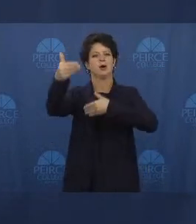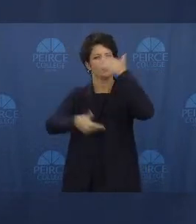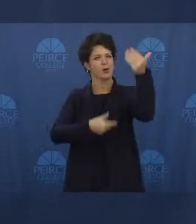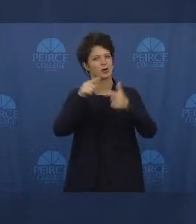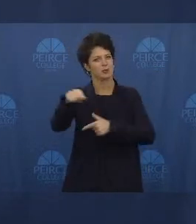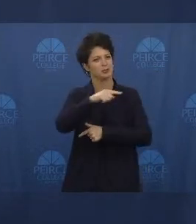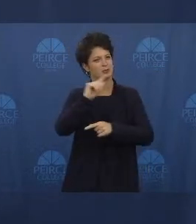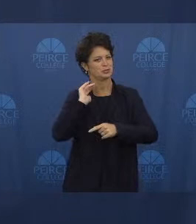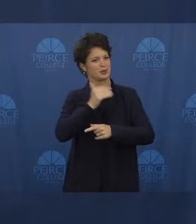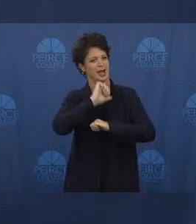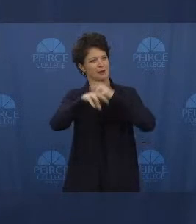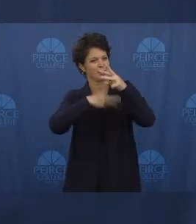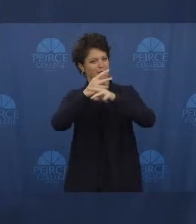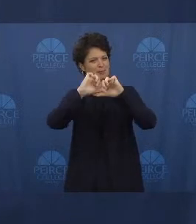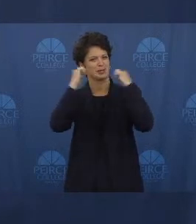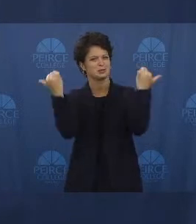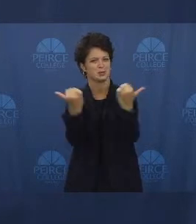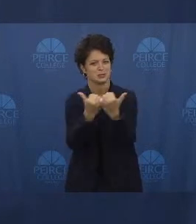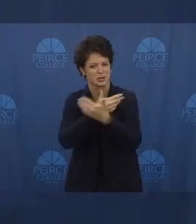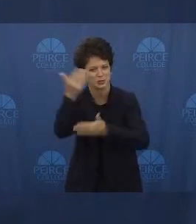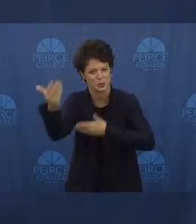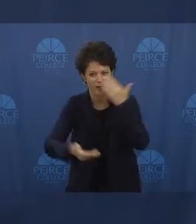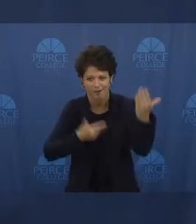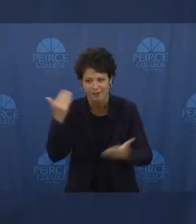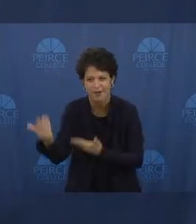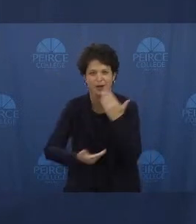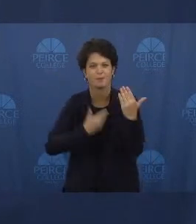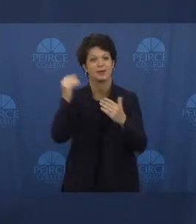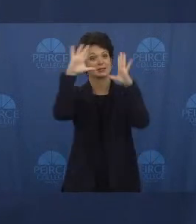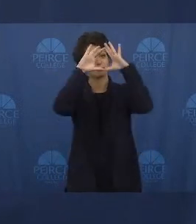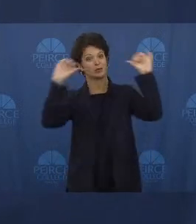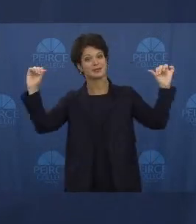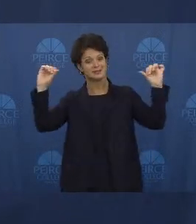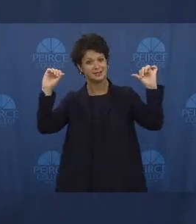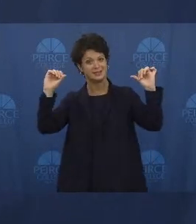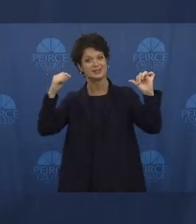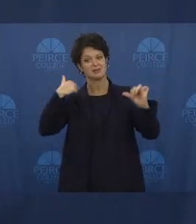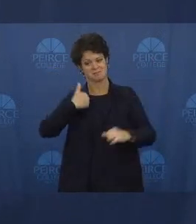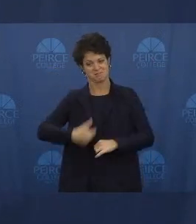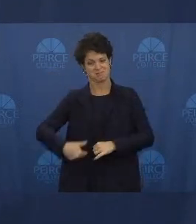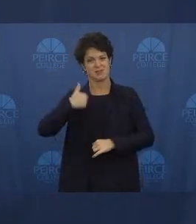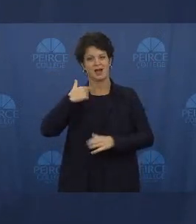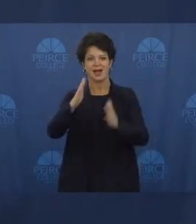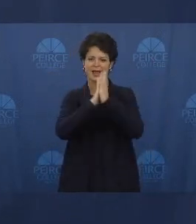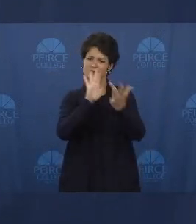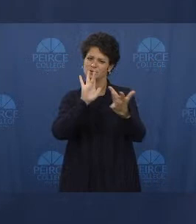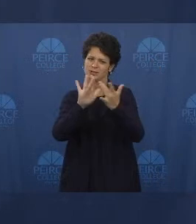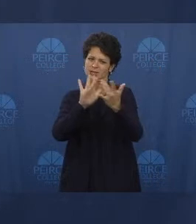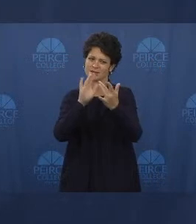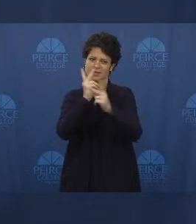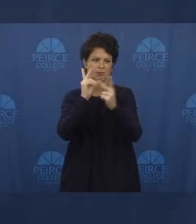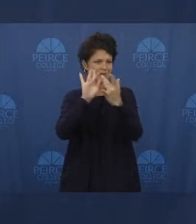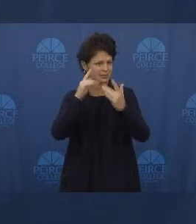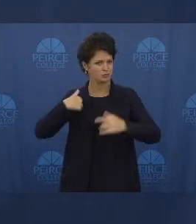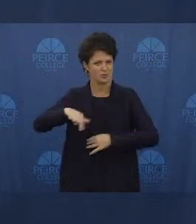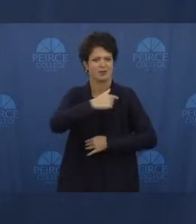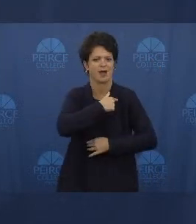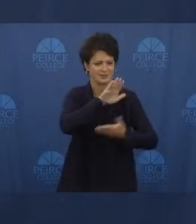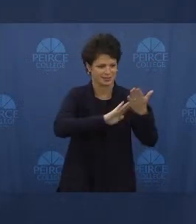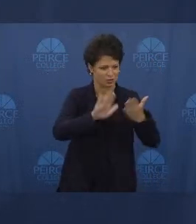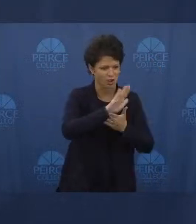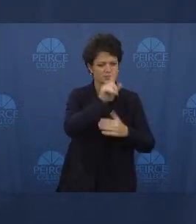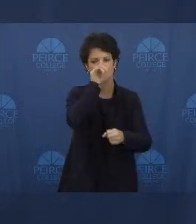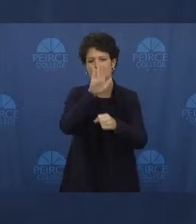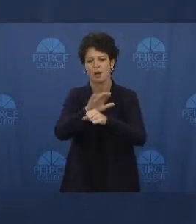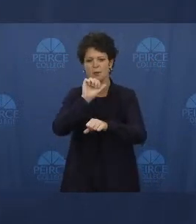College Alumni Association. As president of the association, I ask you to stay in touch with the college, and I pledge that we